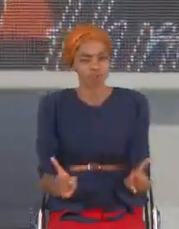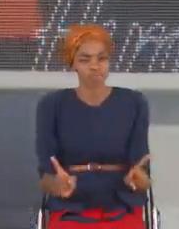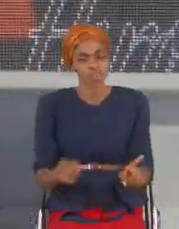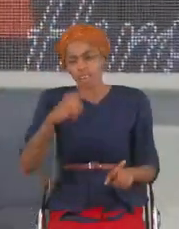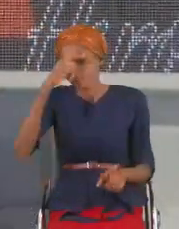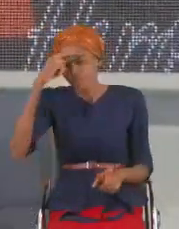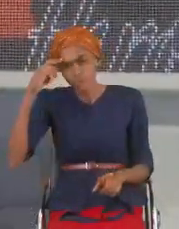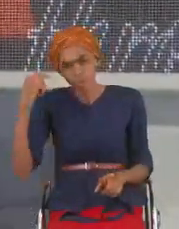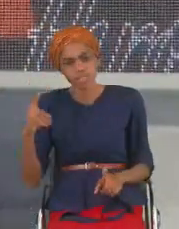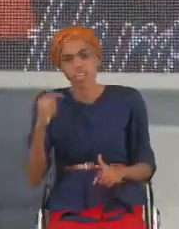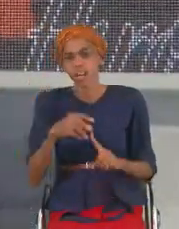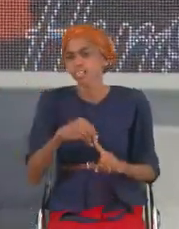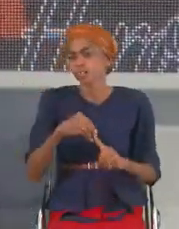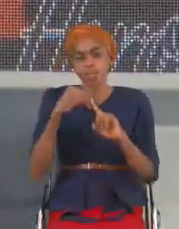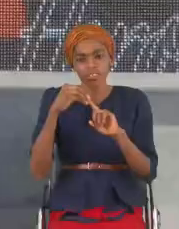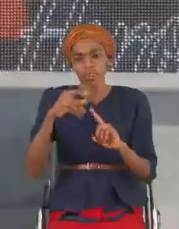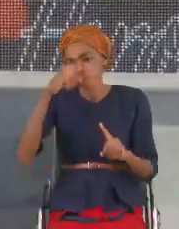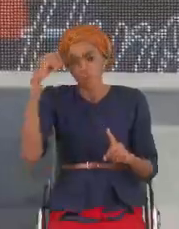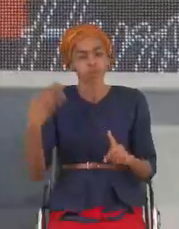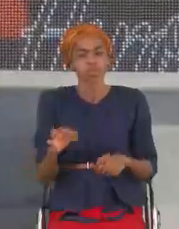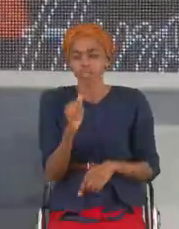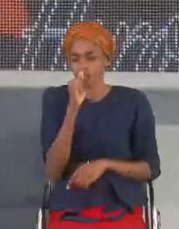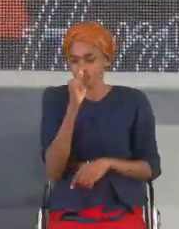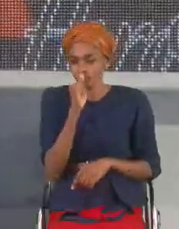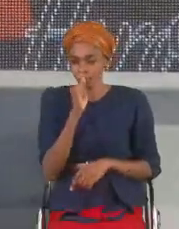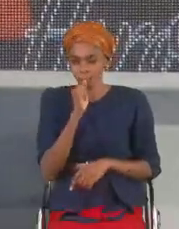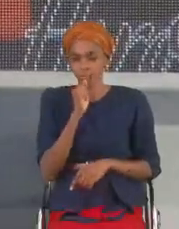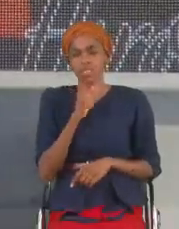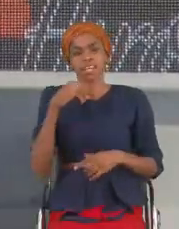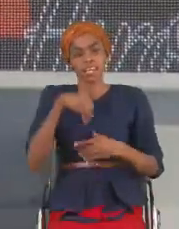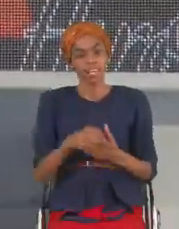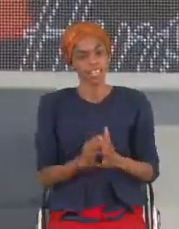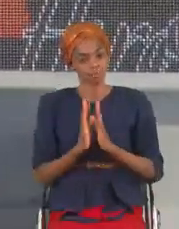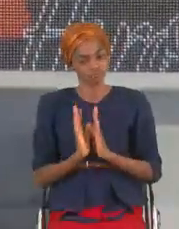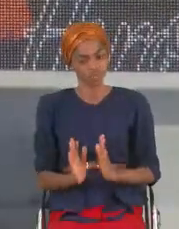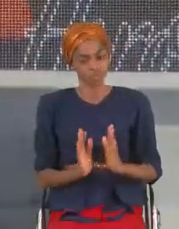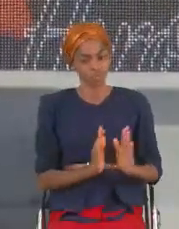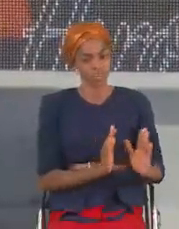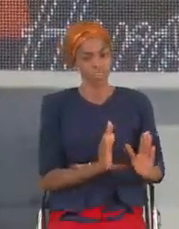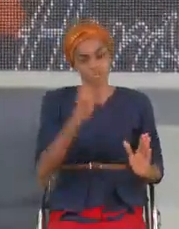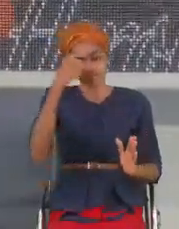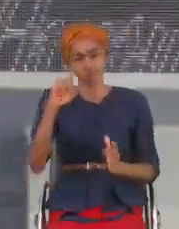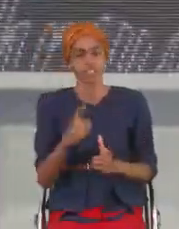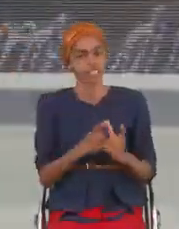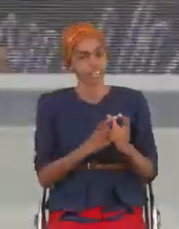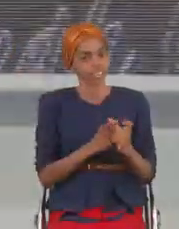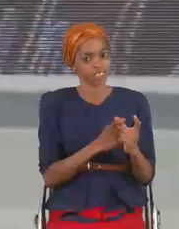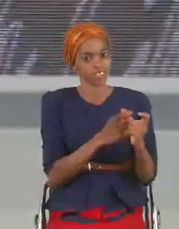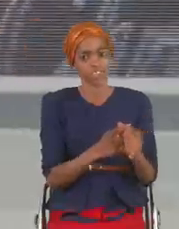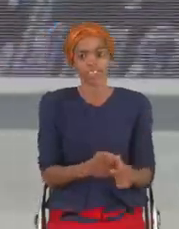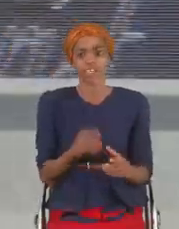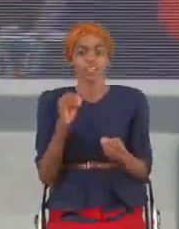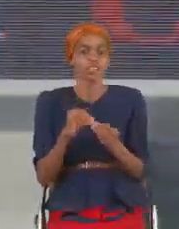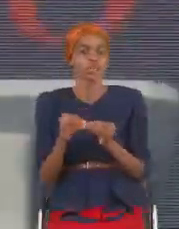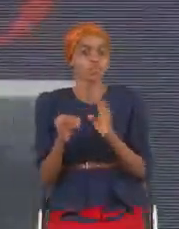because of their perseverance in preparing to be athletes. And then number four, you're